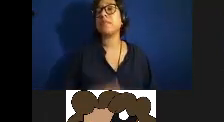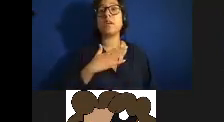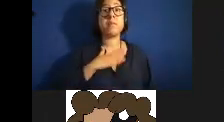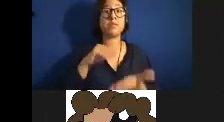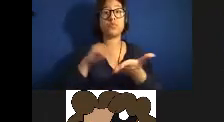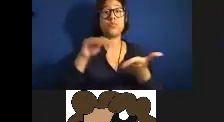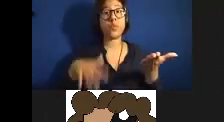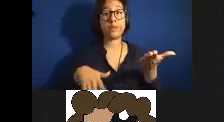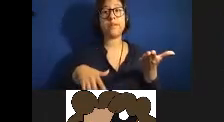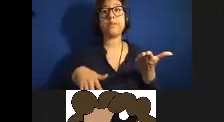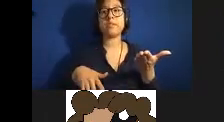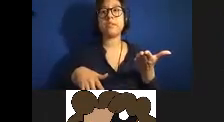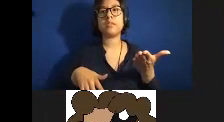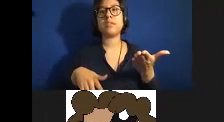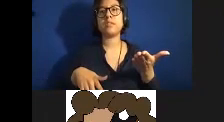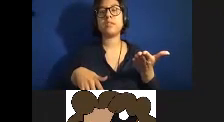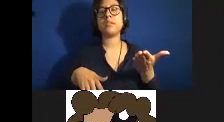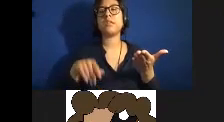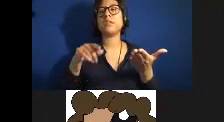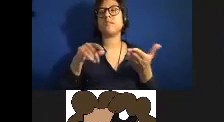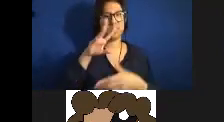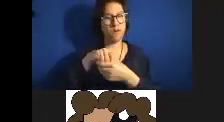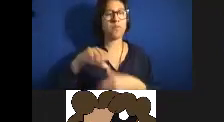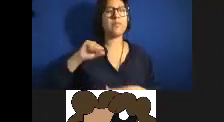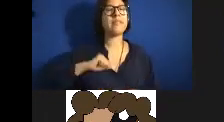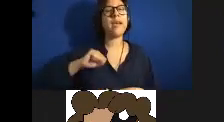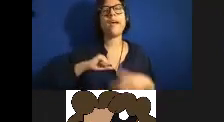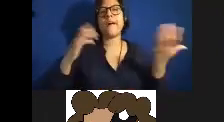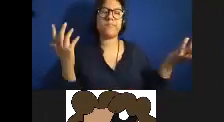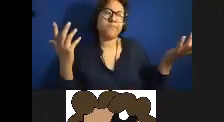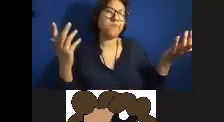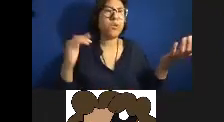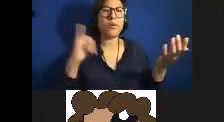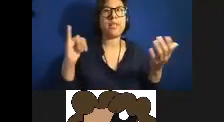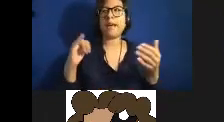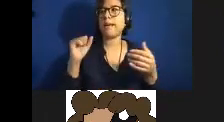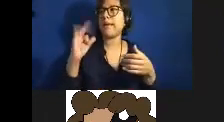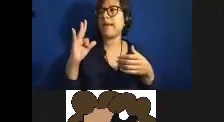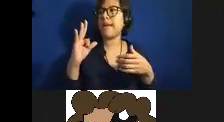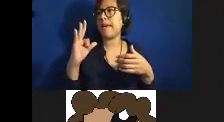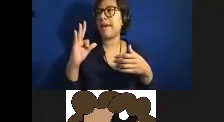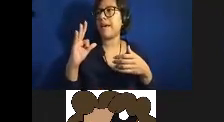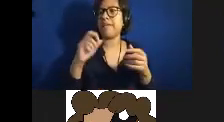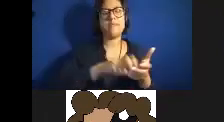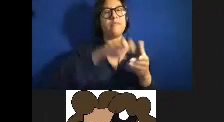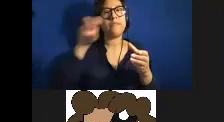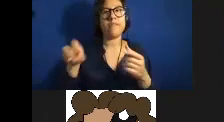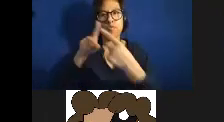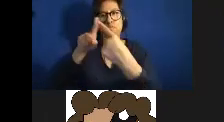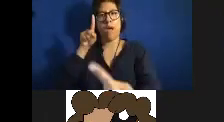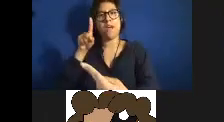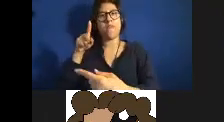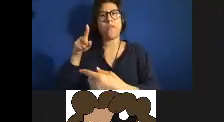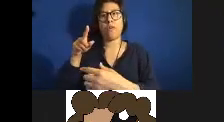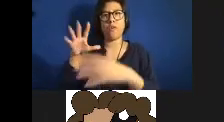who, you know, was a gang member said, oh yeah, so it's like being dropped off in the rival hood. And not only dropped off in the rival